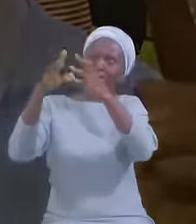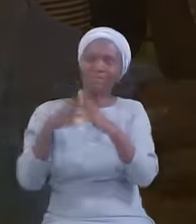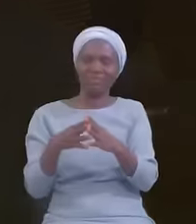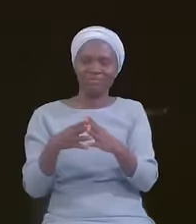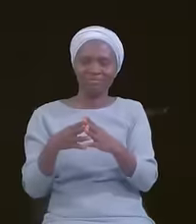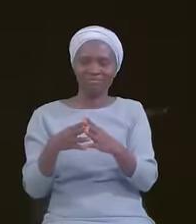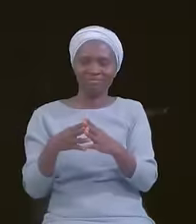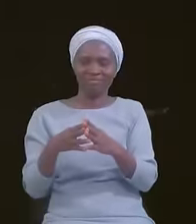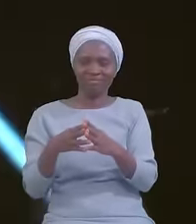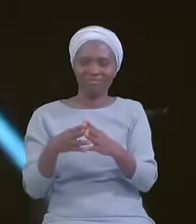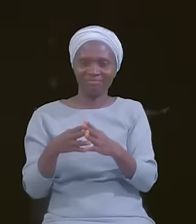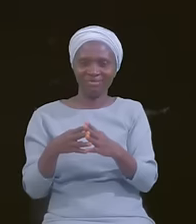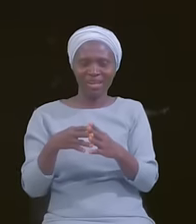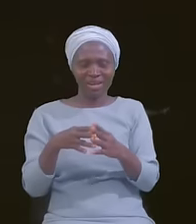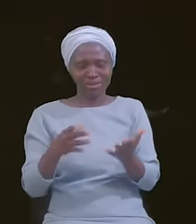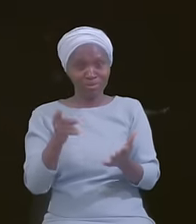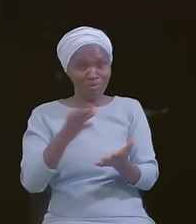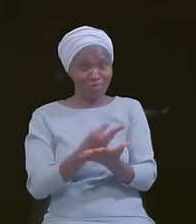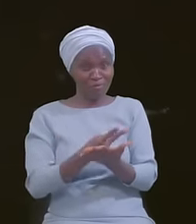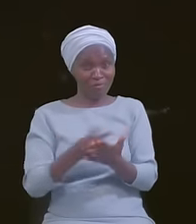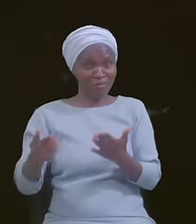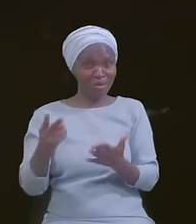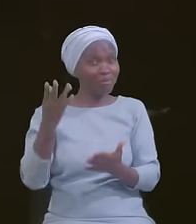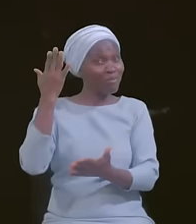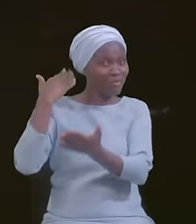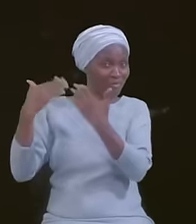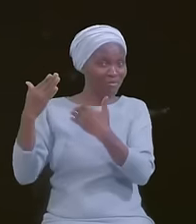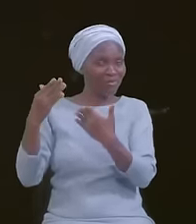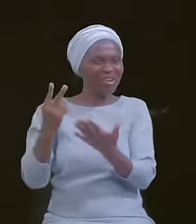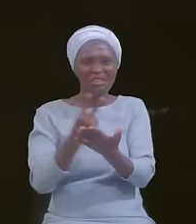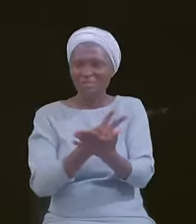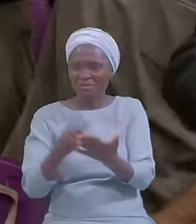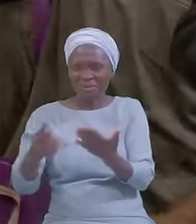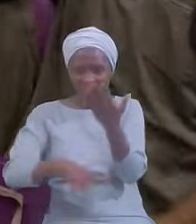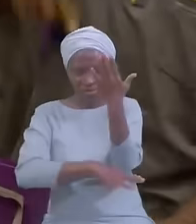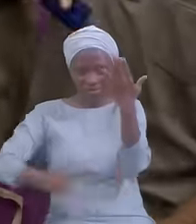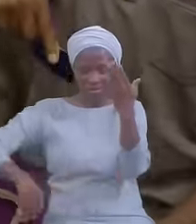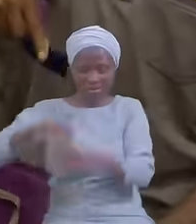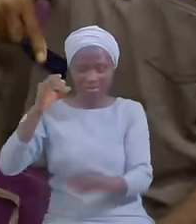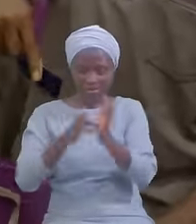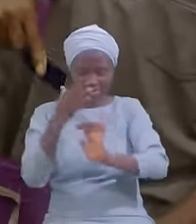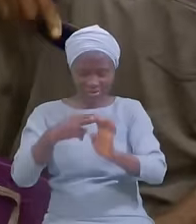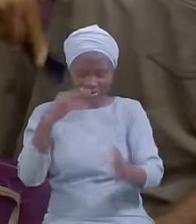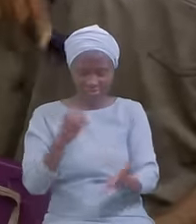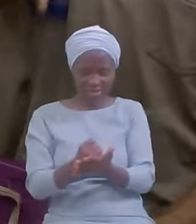I failed in the past. Failure is rooted out.